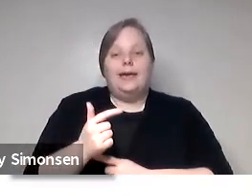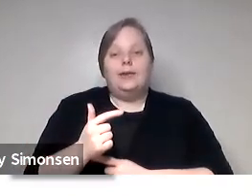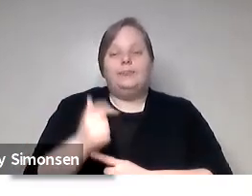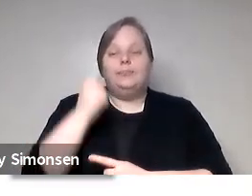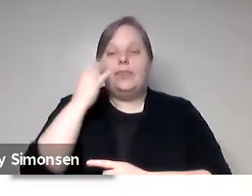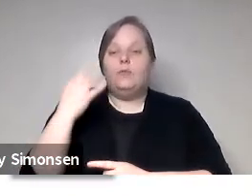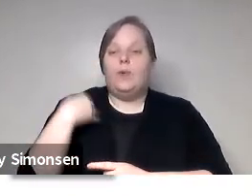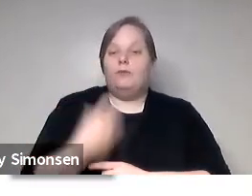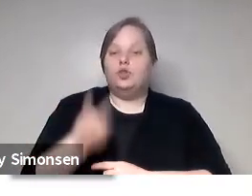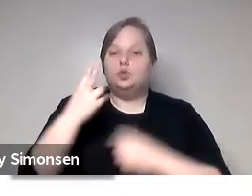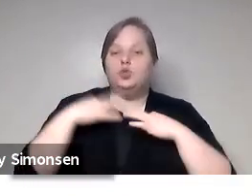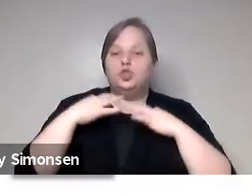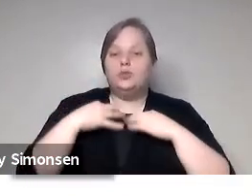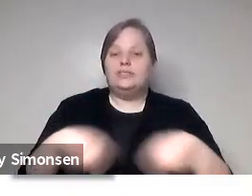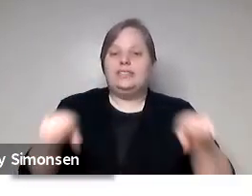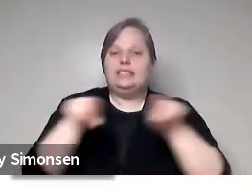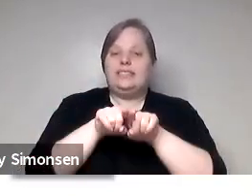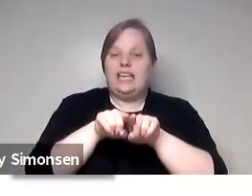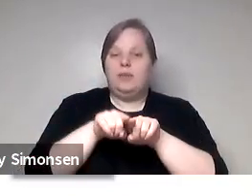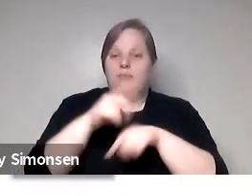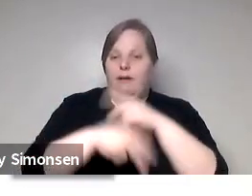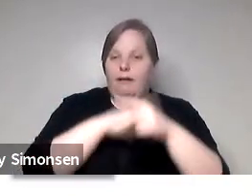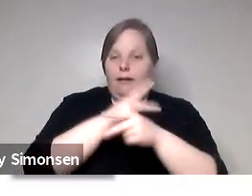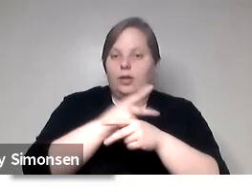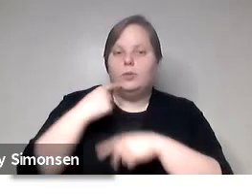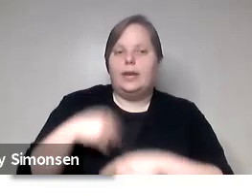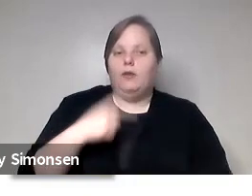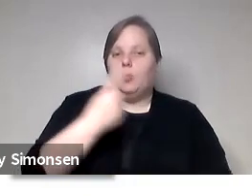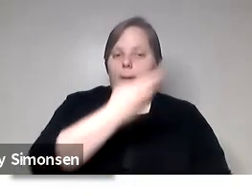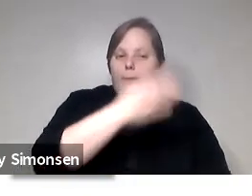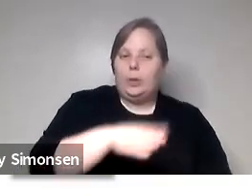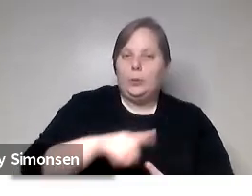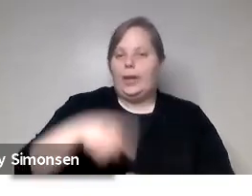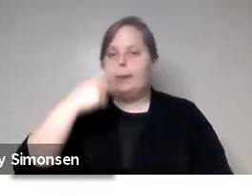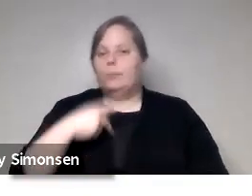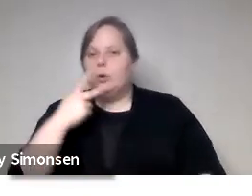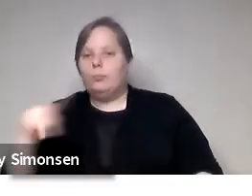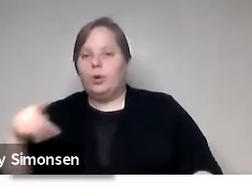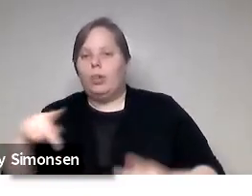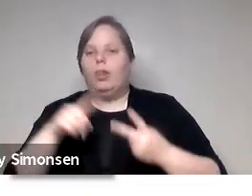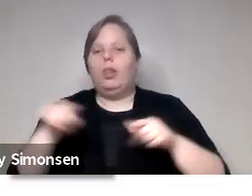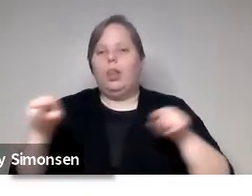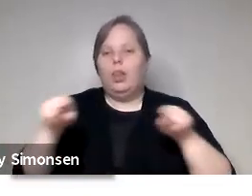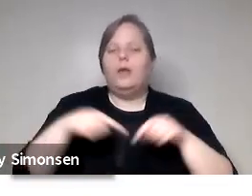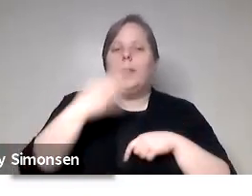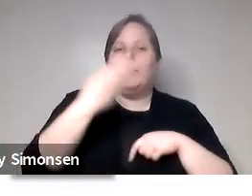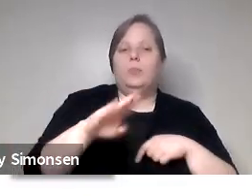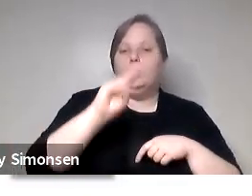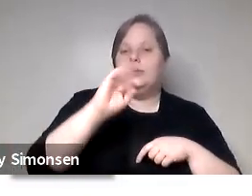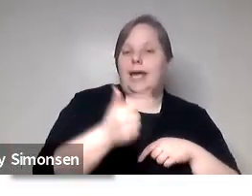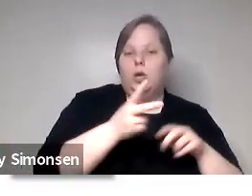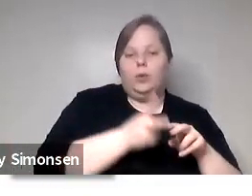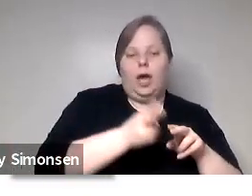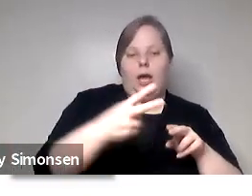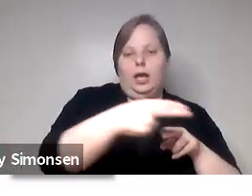2 shirts of the same make, you can cut like a blue shirt and a purple shirt. You can cut the tag on the blue shirt